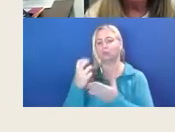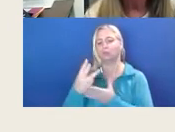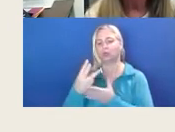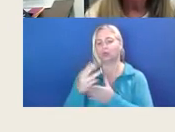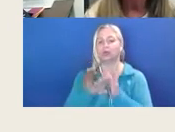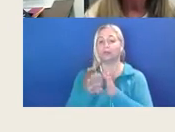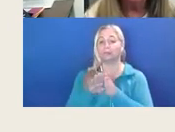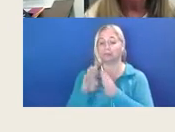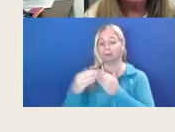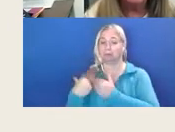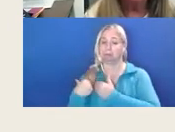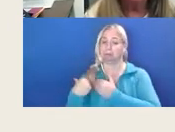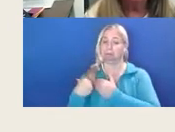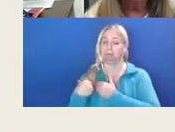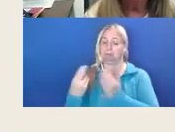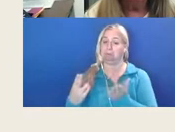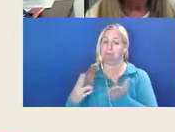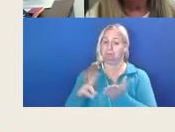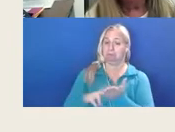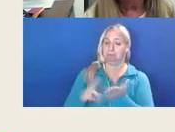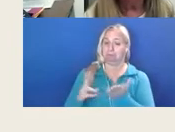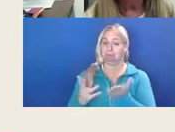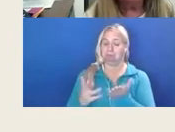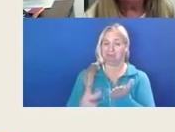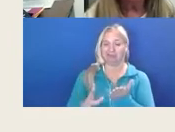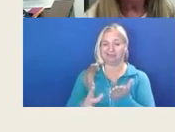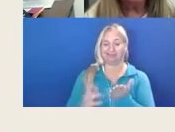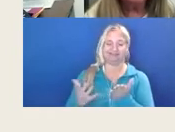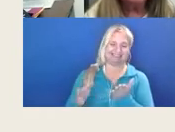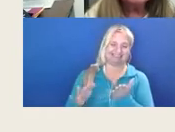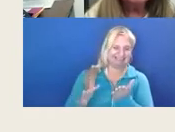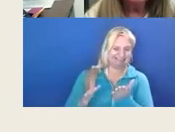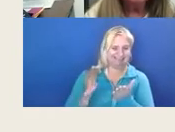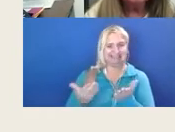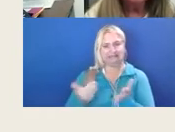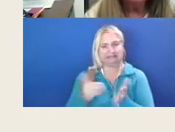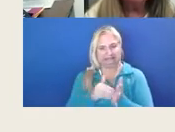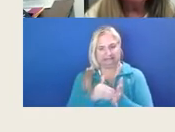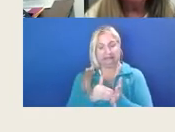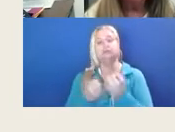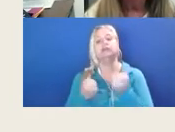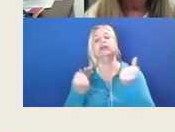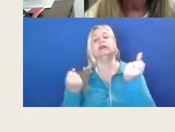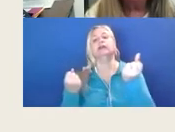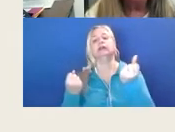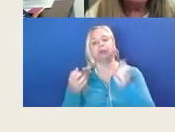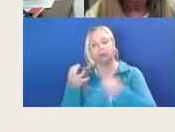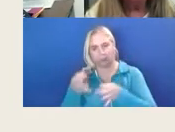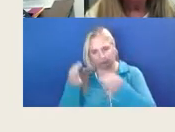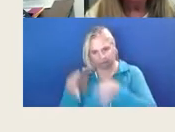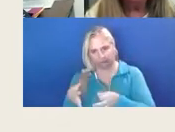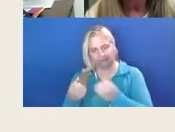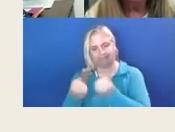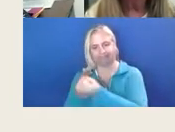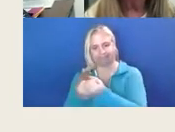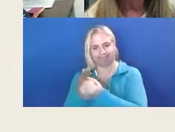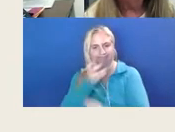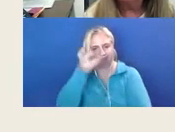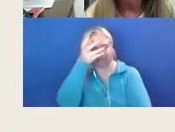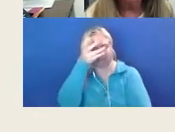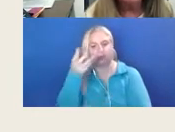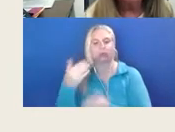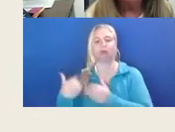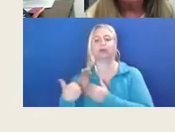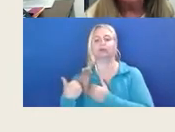a responsibility contract. Well, again, as you can see, this one's held for the parent. This responsibility contract was